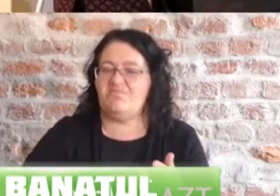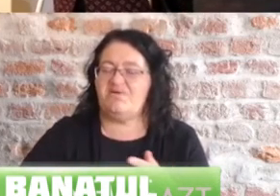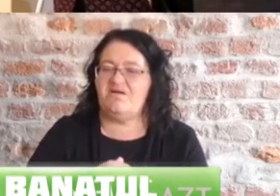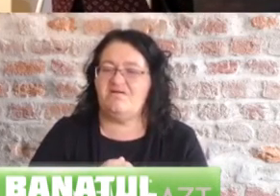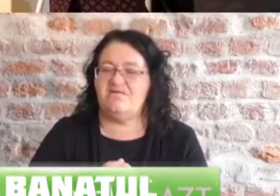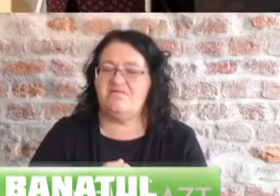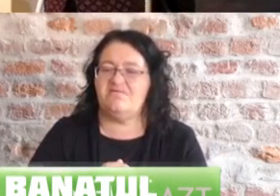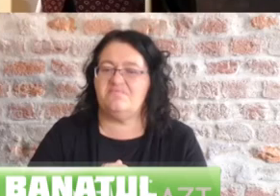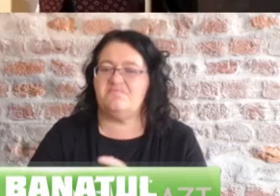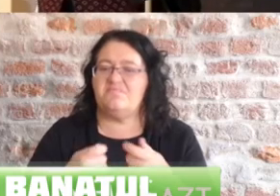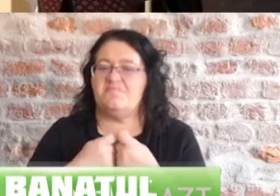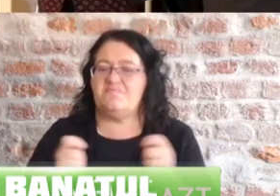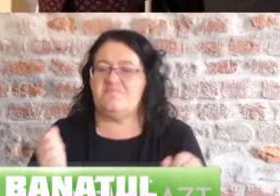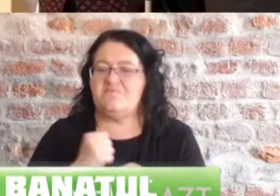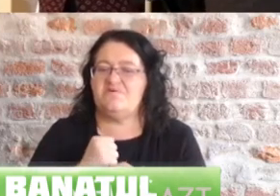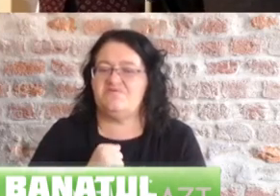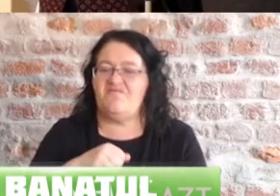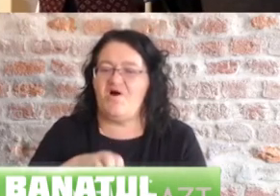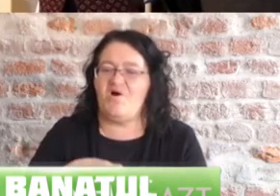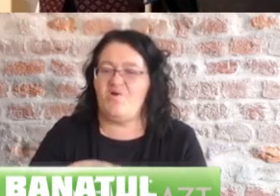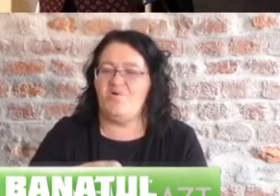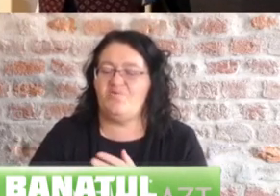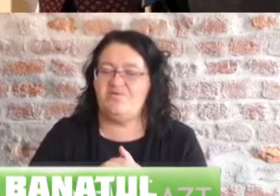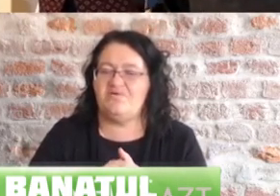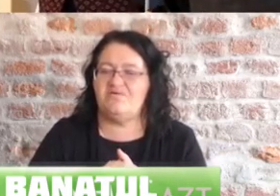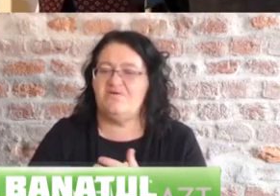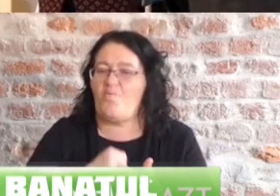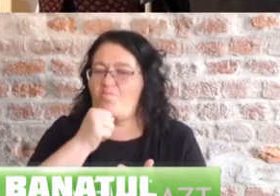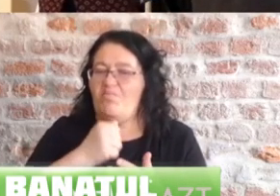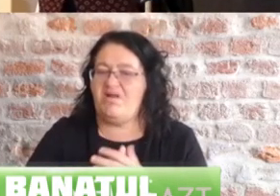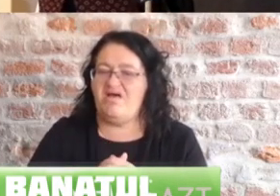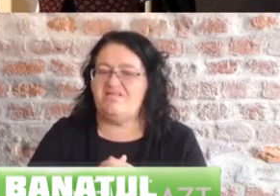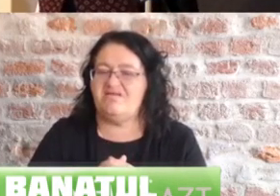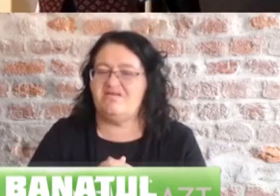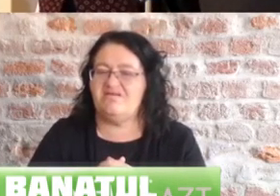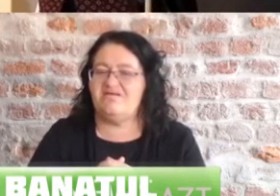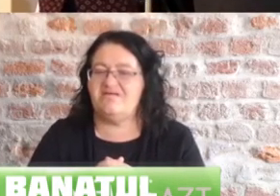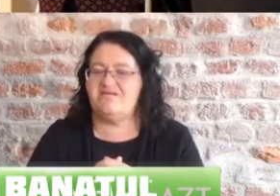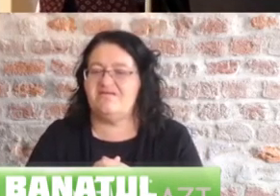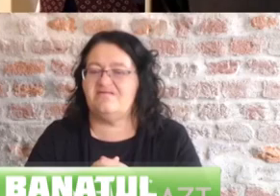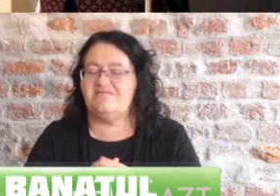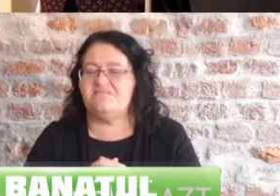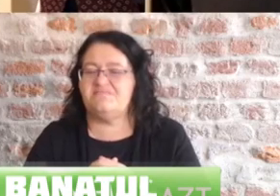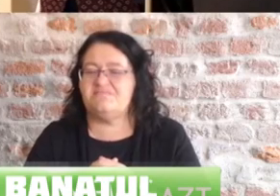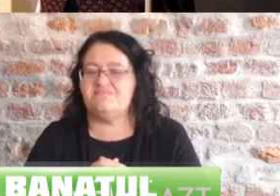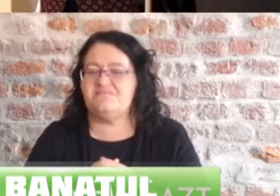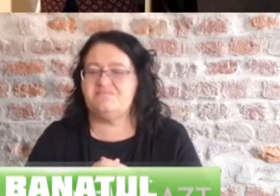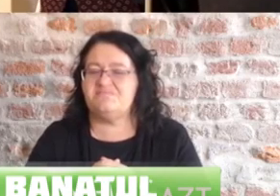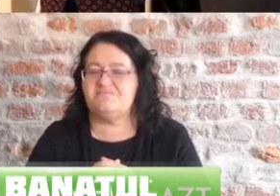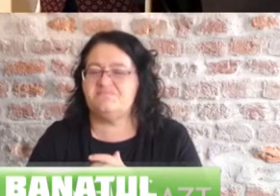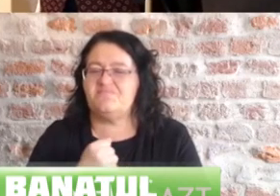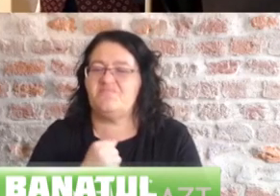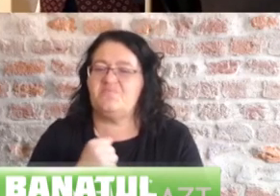on the existing qualities of the space, its history, complexity, diversity, connections, many